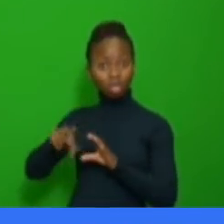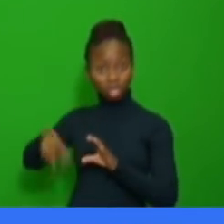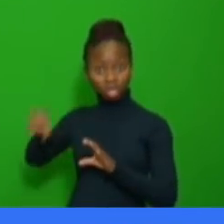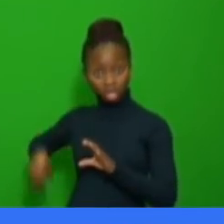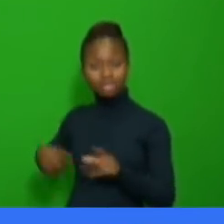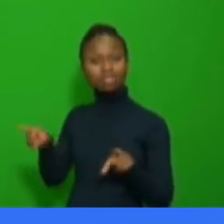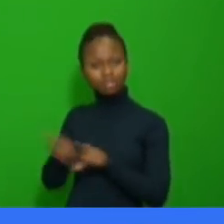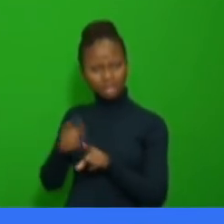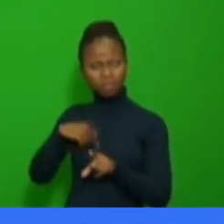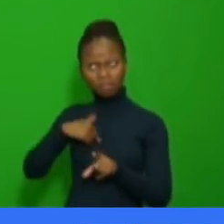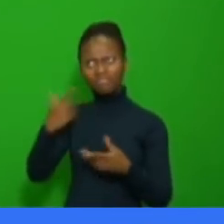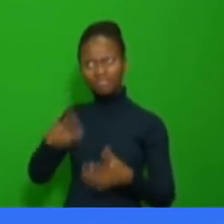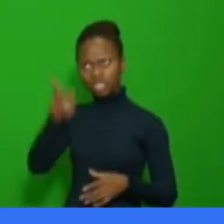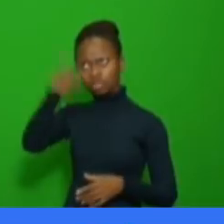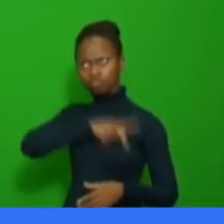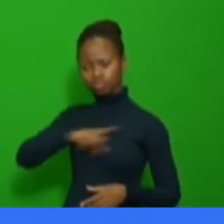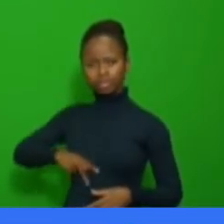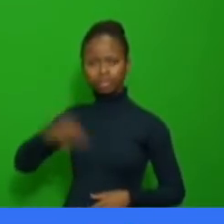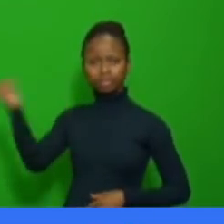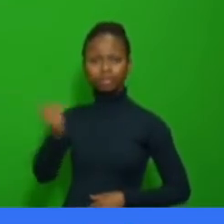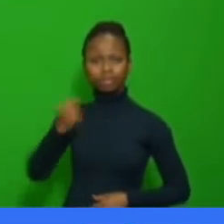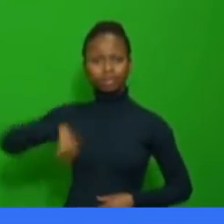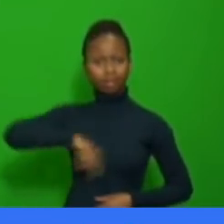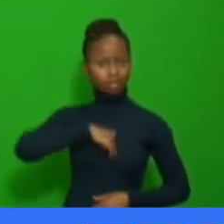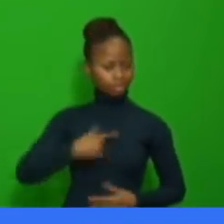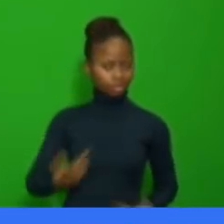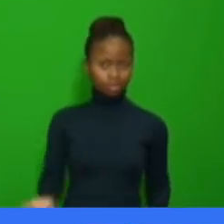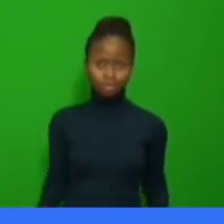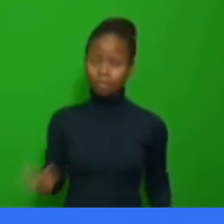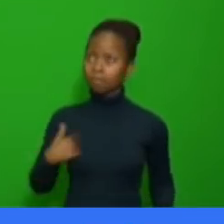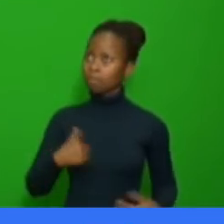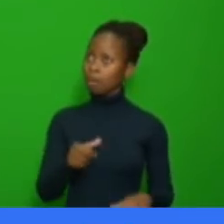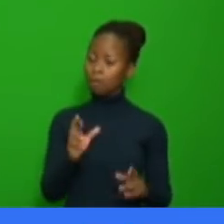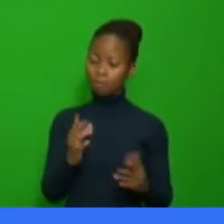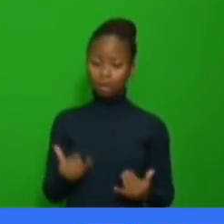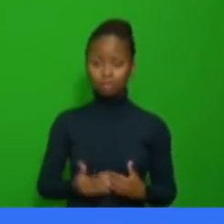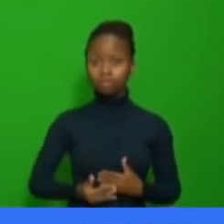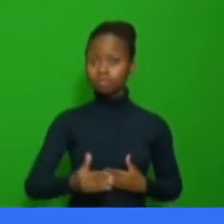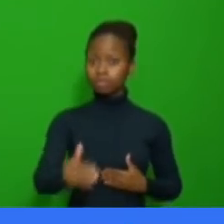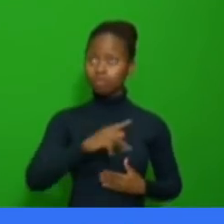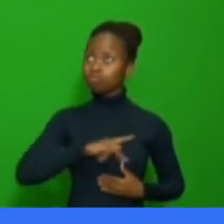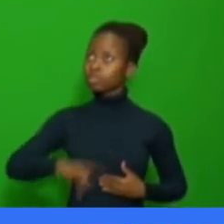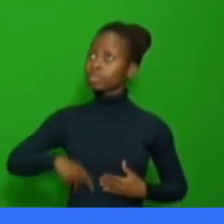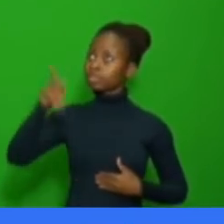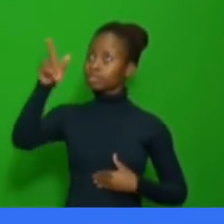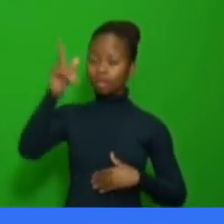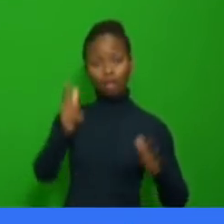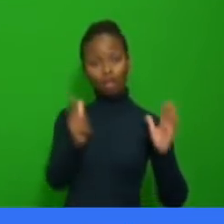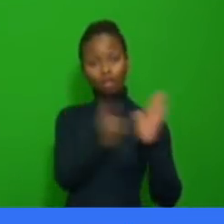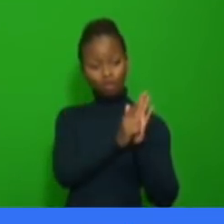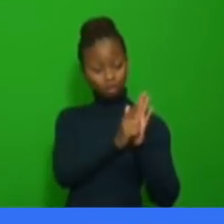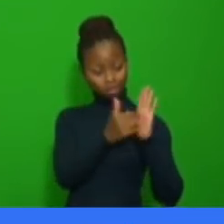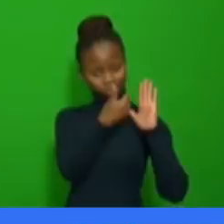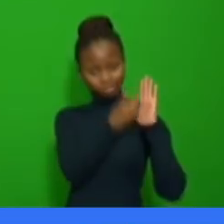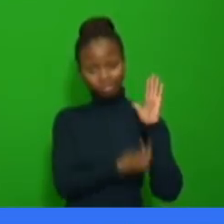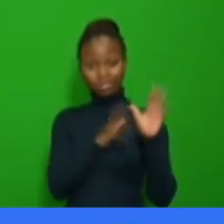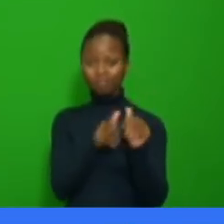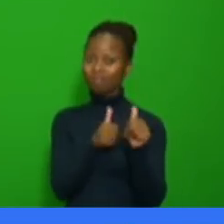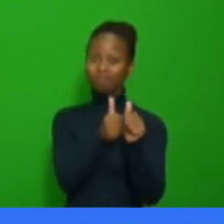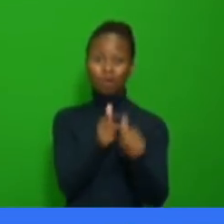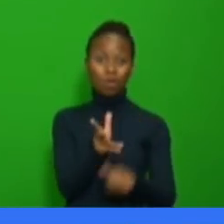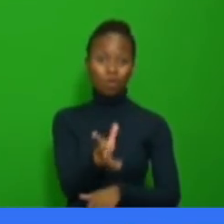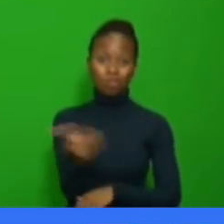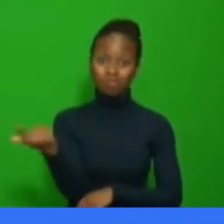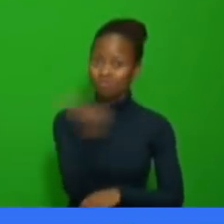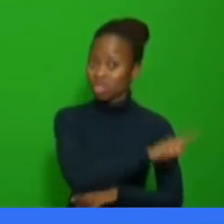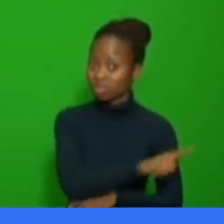doubt that the president will stick to both the spirit and the letter of the law and follow that process. And he must